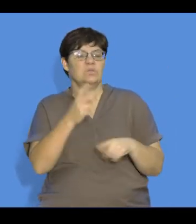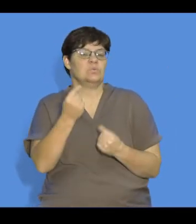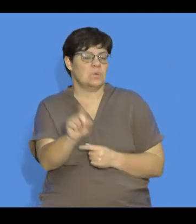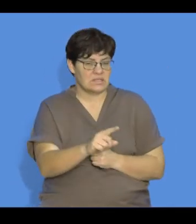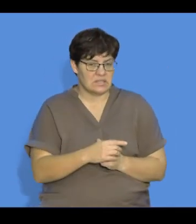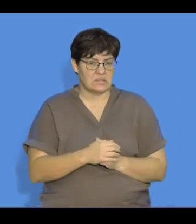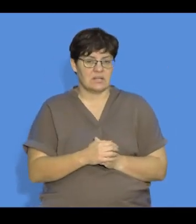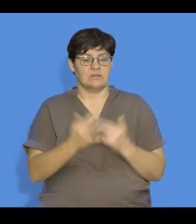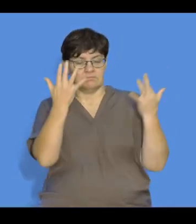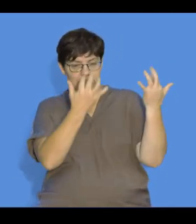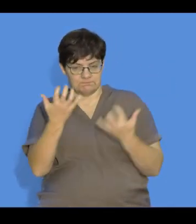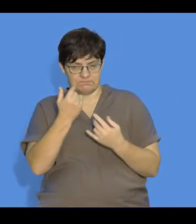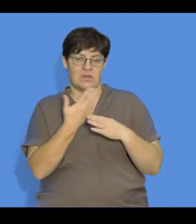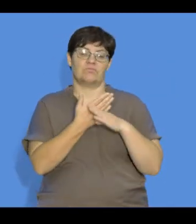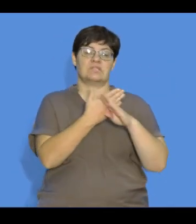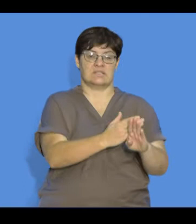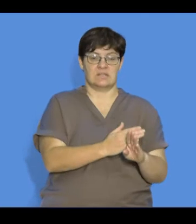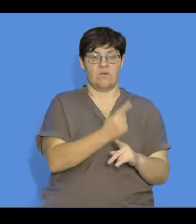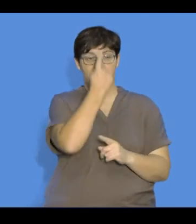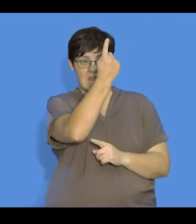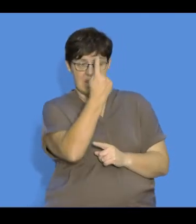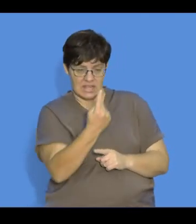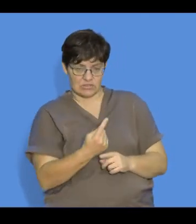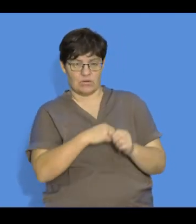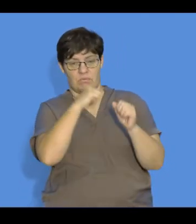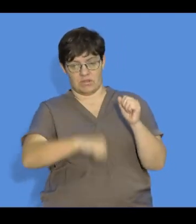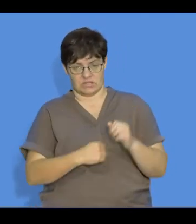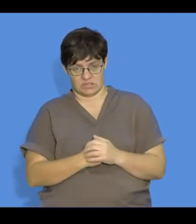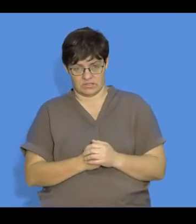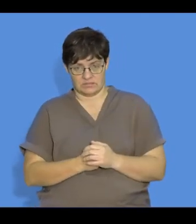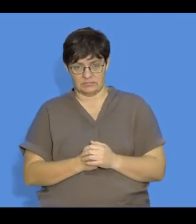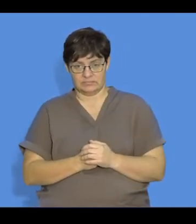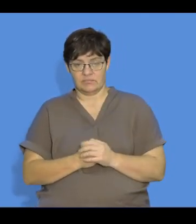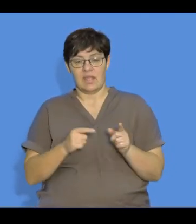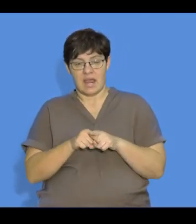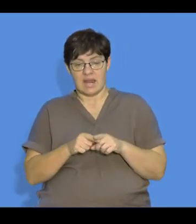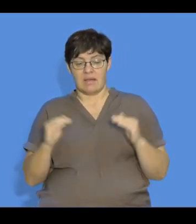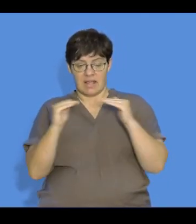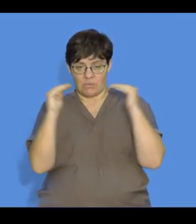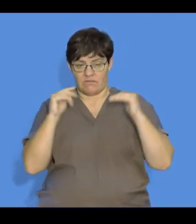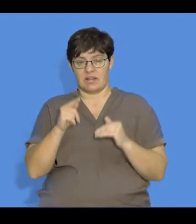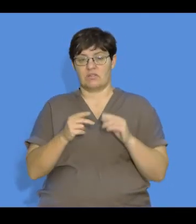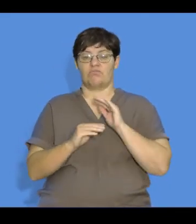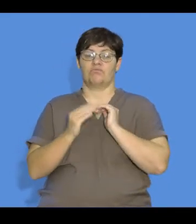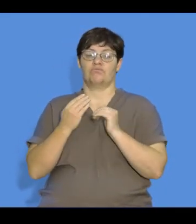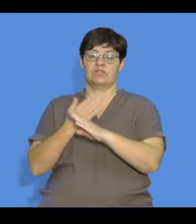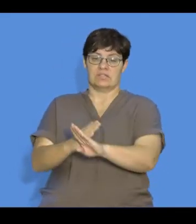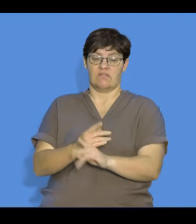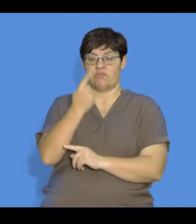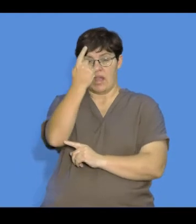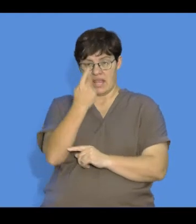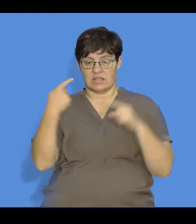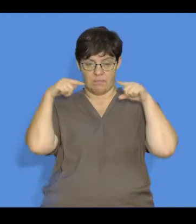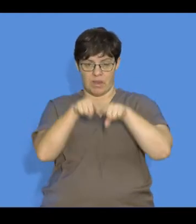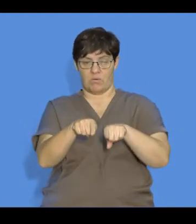to be able to calculate resistance of each branch, okay? And also get the equivalent resistance for